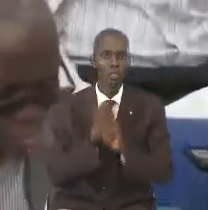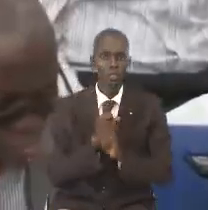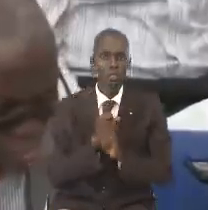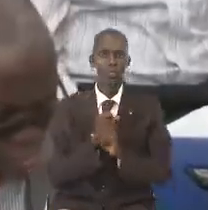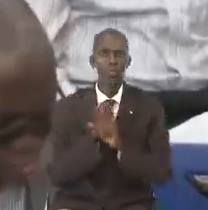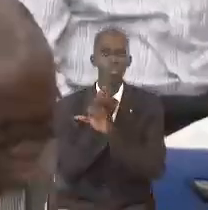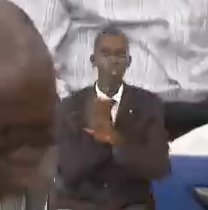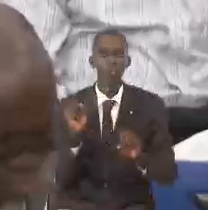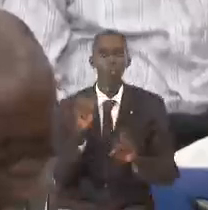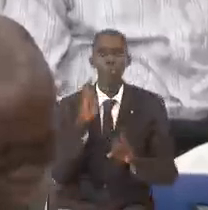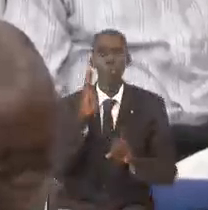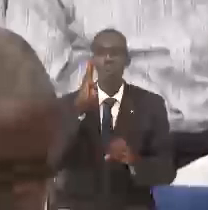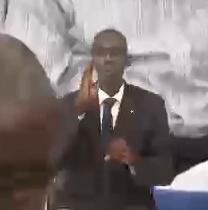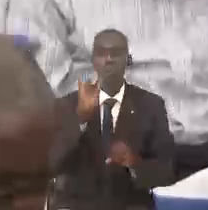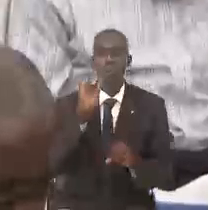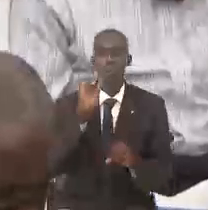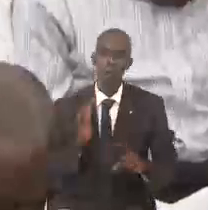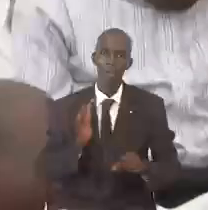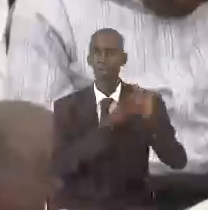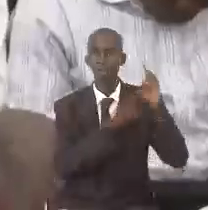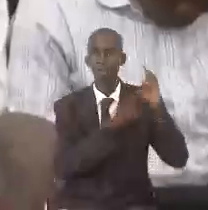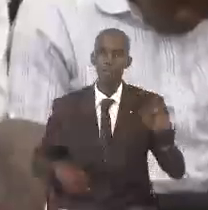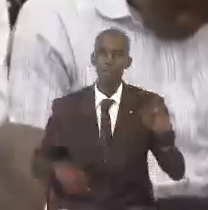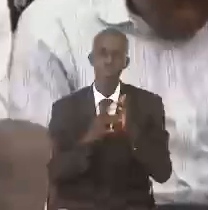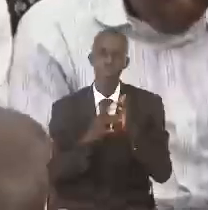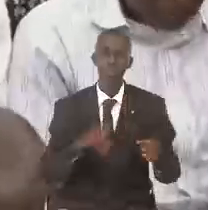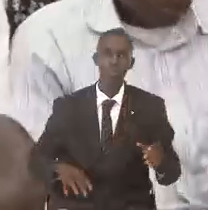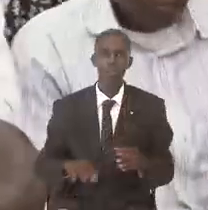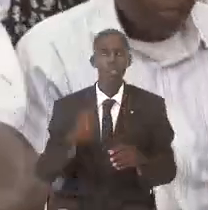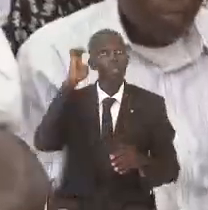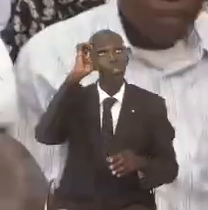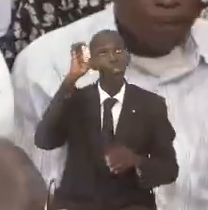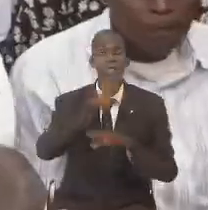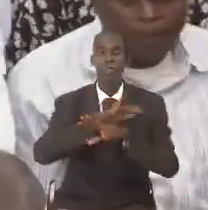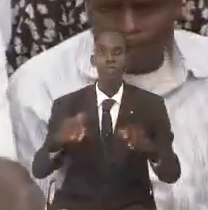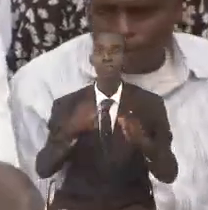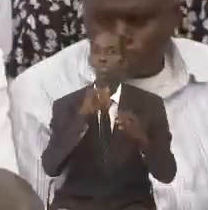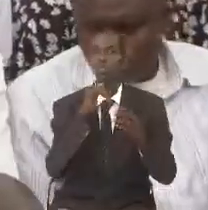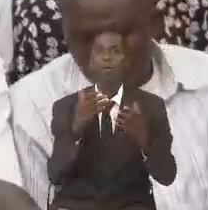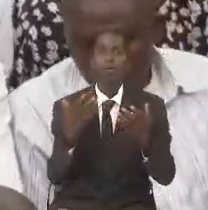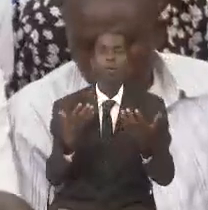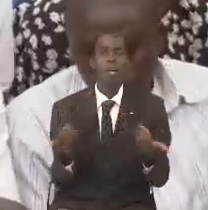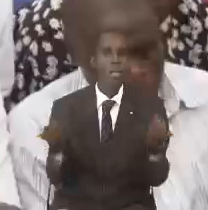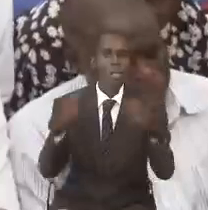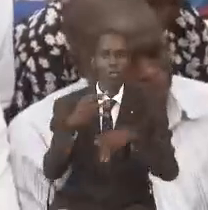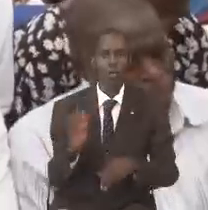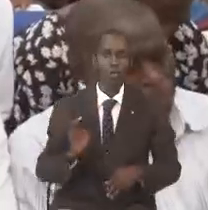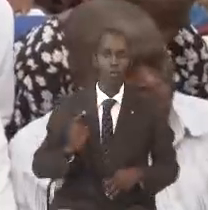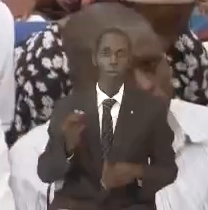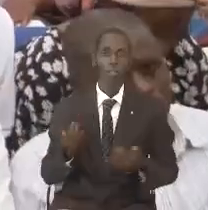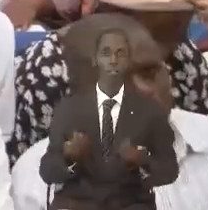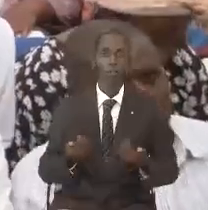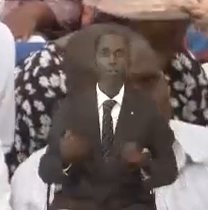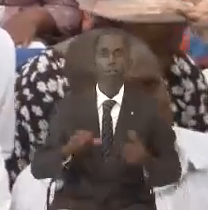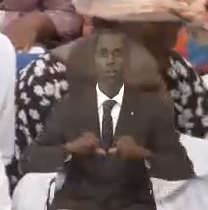our Lord Jesus Christ. He does not want any of us to miss the rapture. He does not want